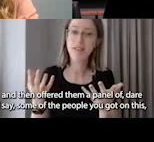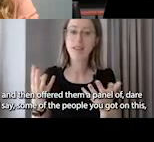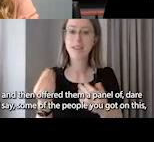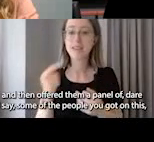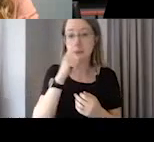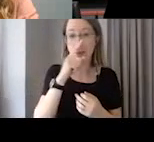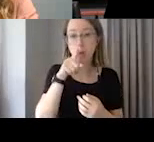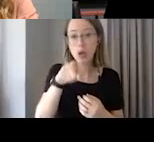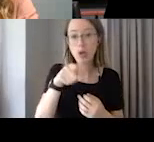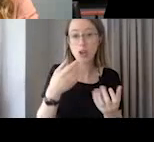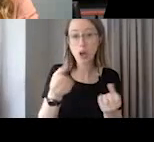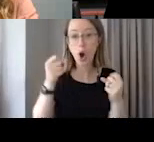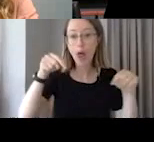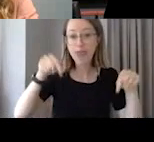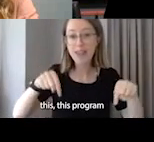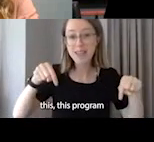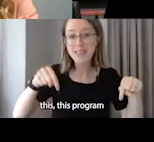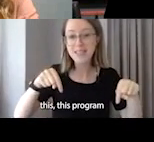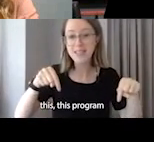you got on this